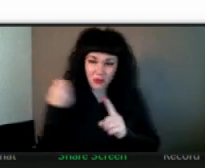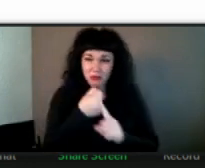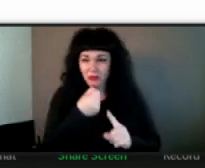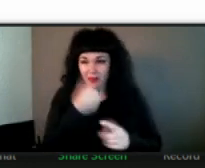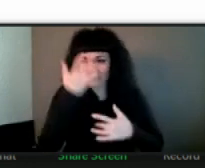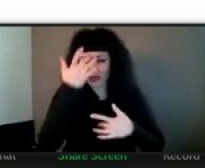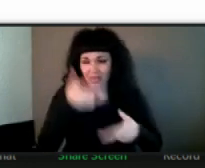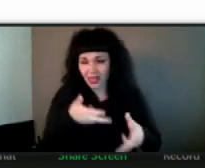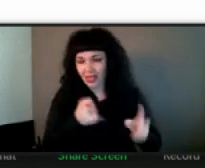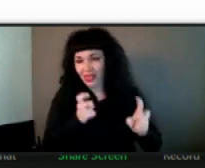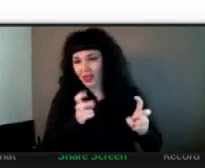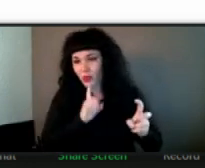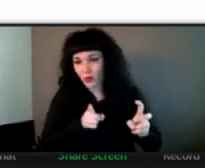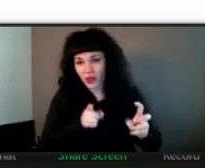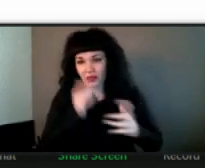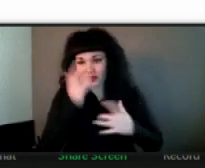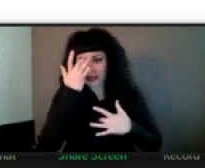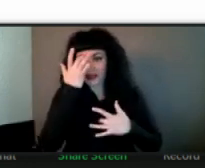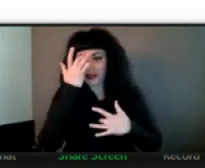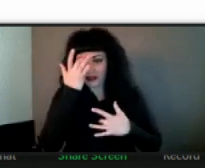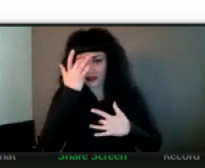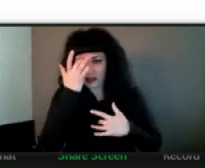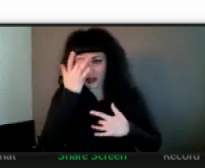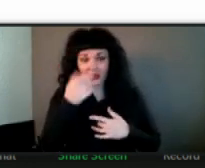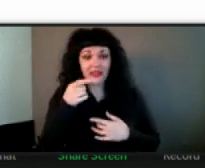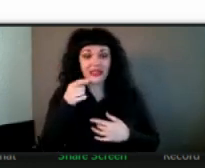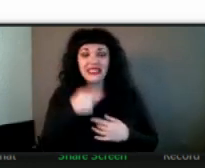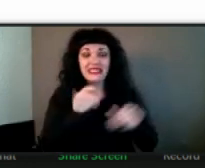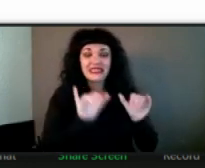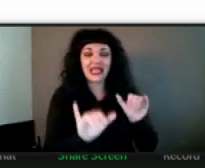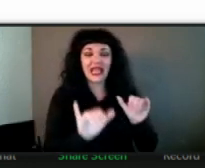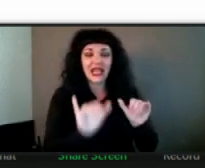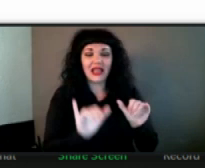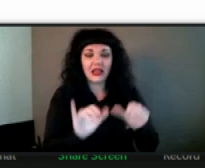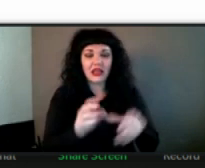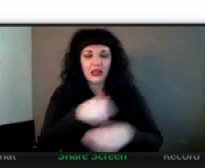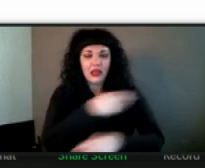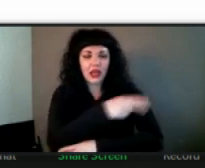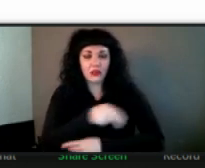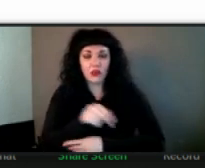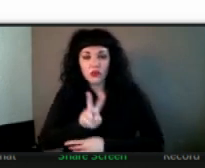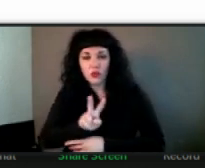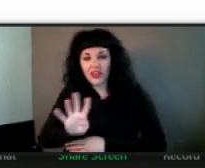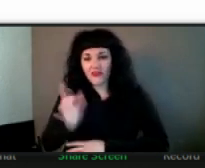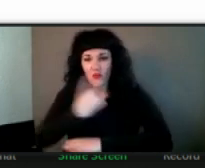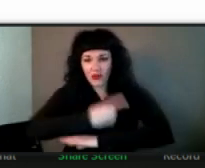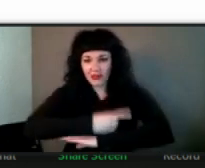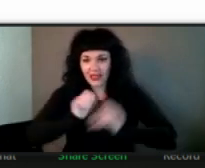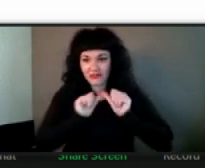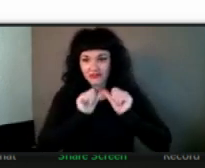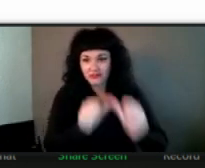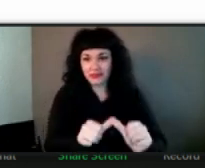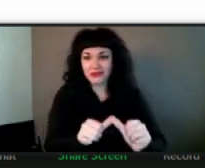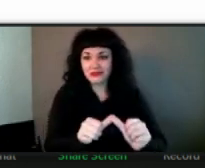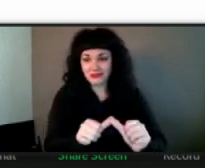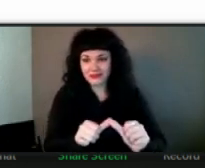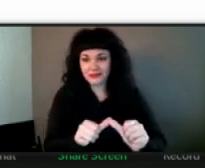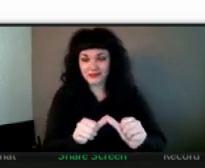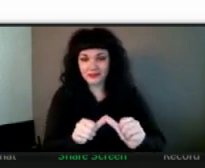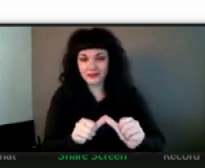sick. And his admission lasted for 24 days. And I just was, this case just shows